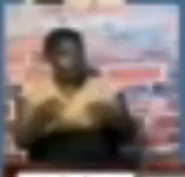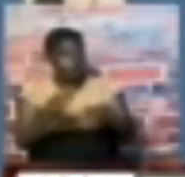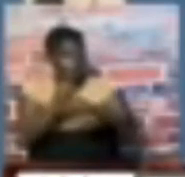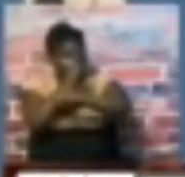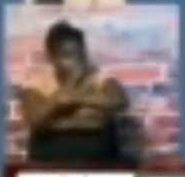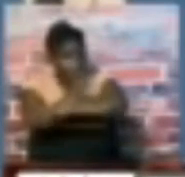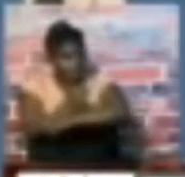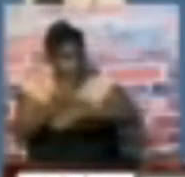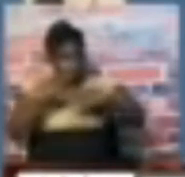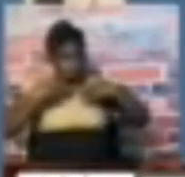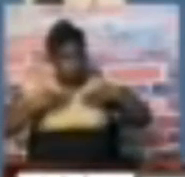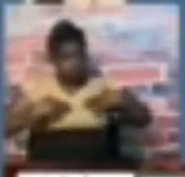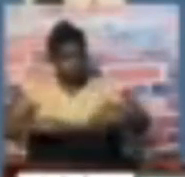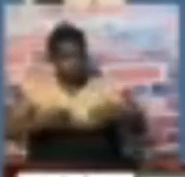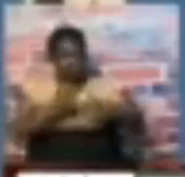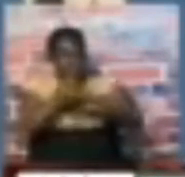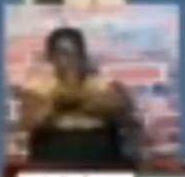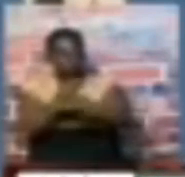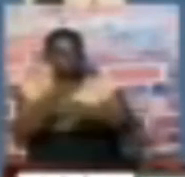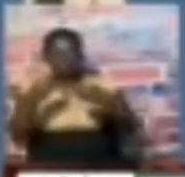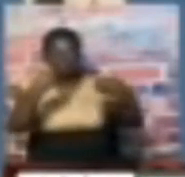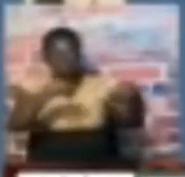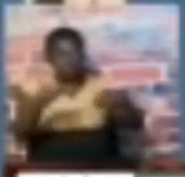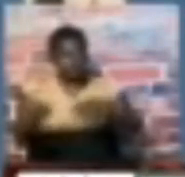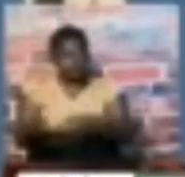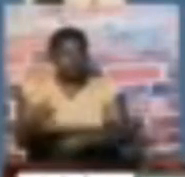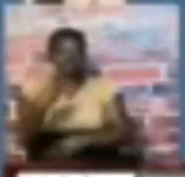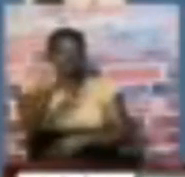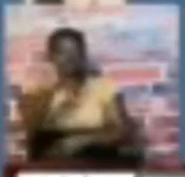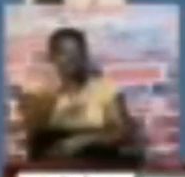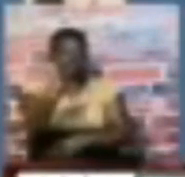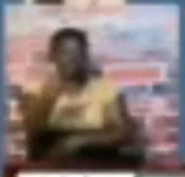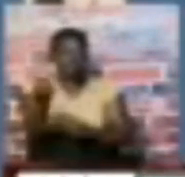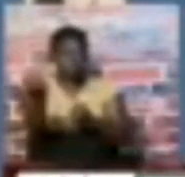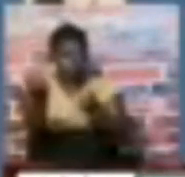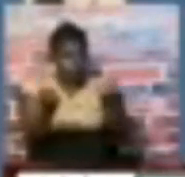Madvan Group Kakera Sugar, 2 double cabin pickups.